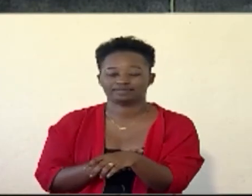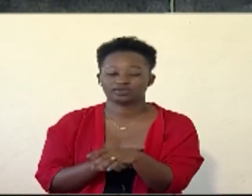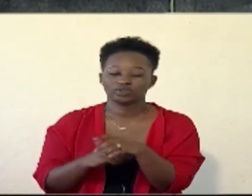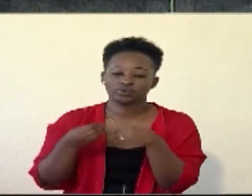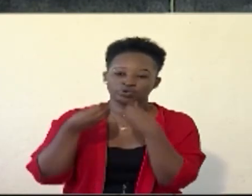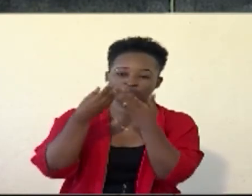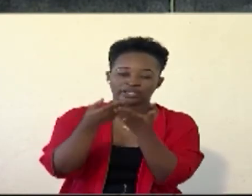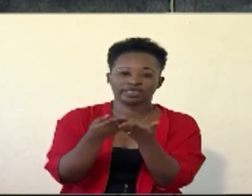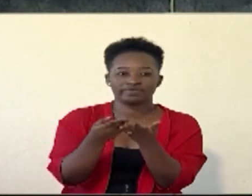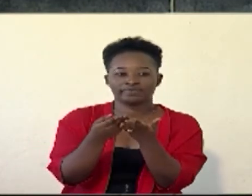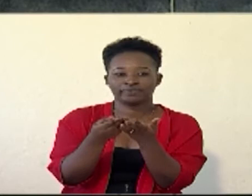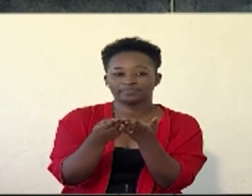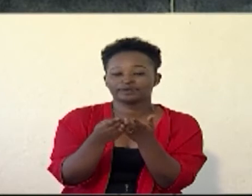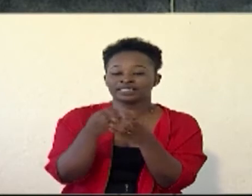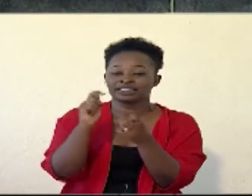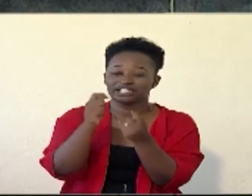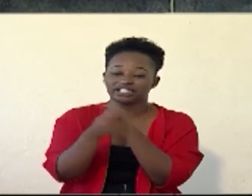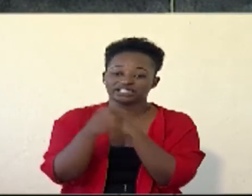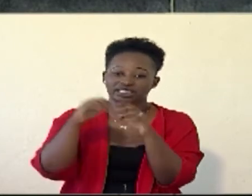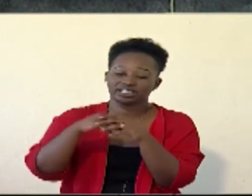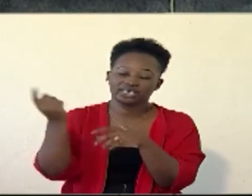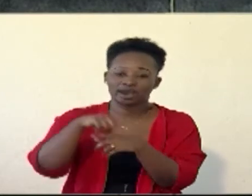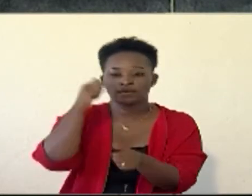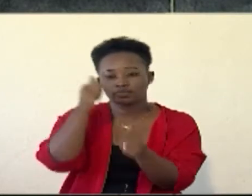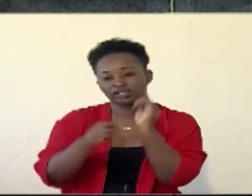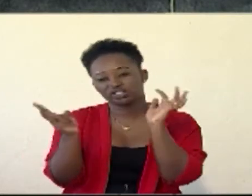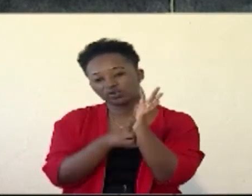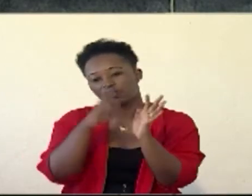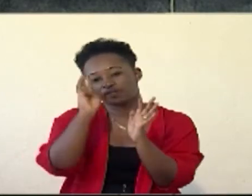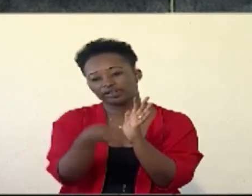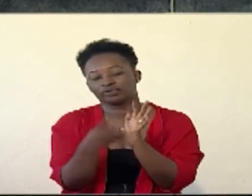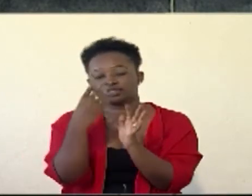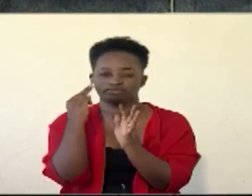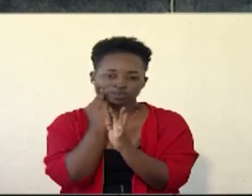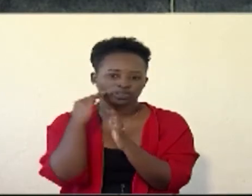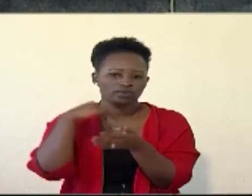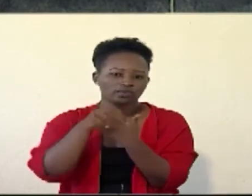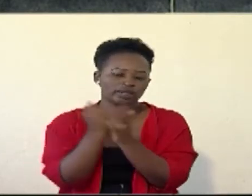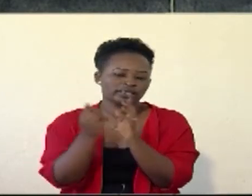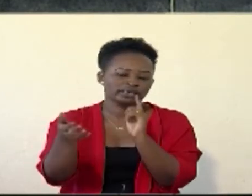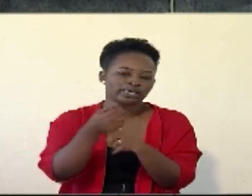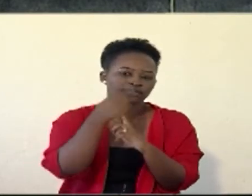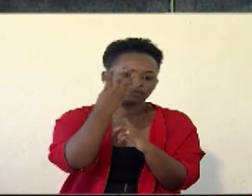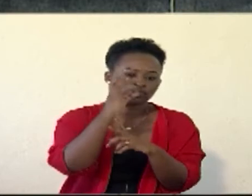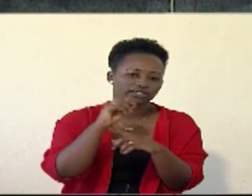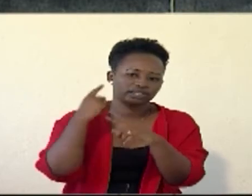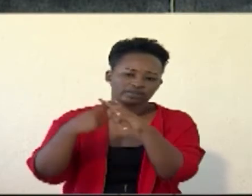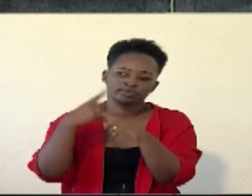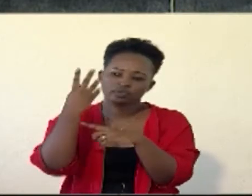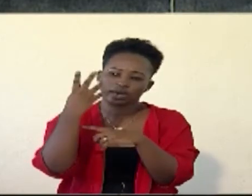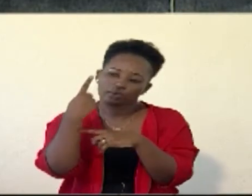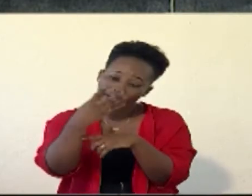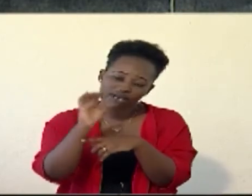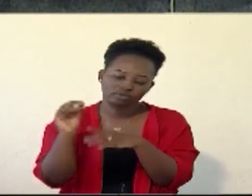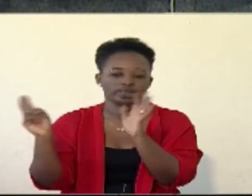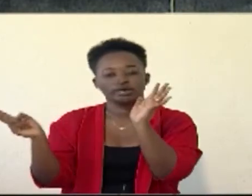a final change in income, which is 4,000 million. Because if you get 40 times 100, it will give you 4,000